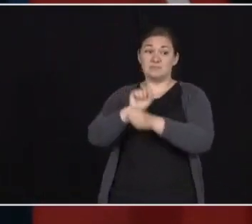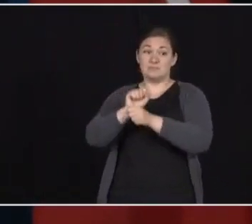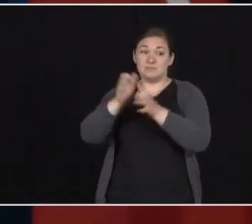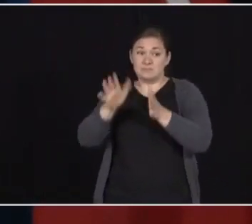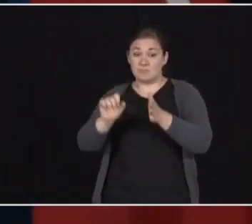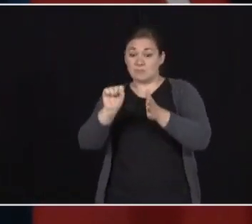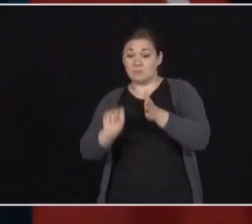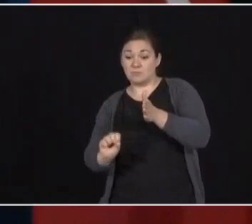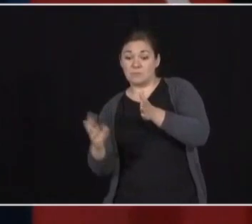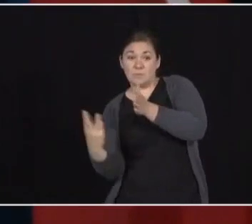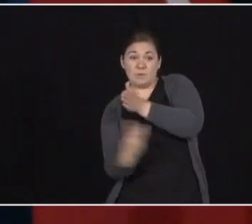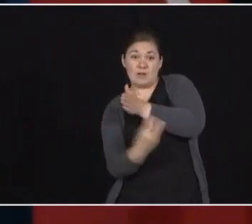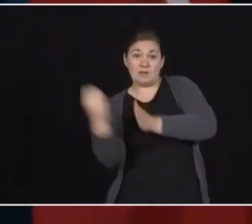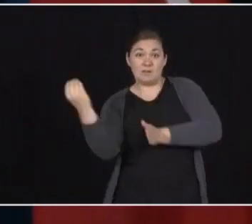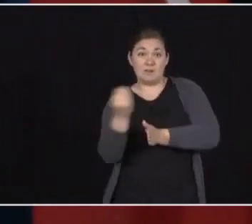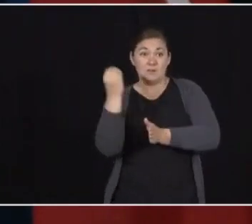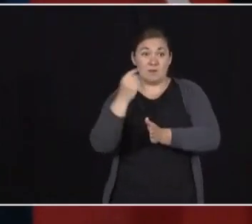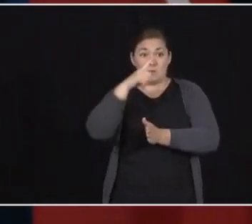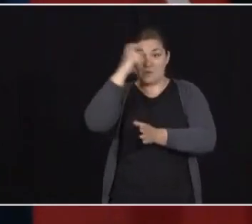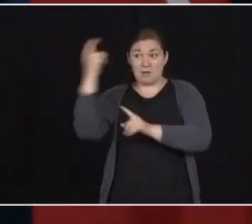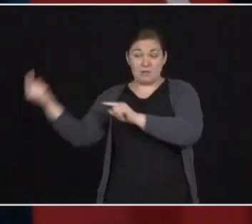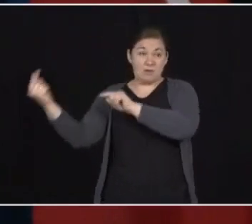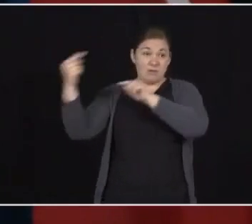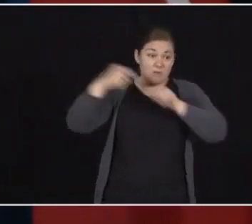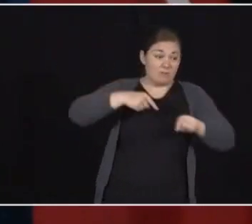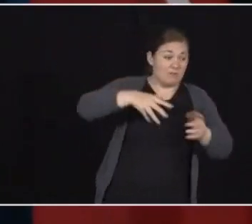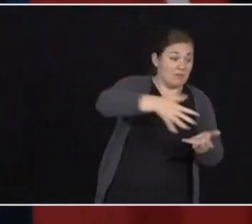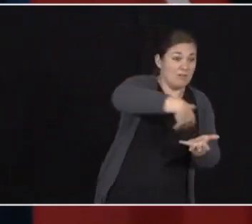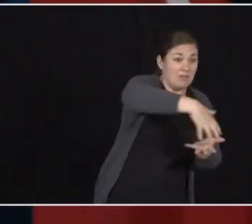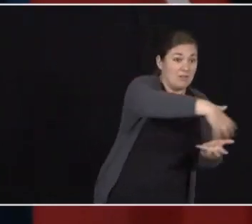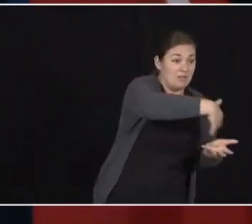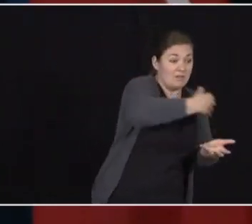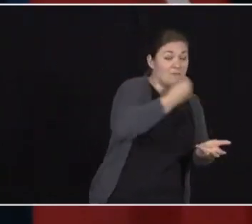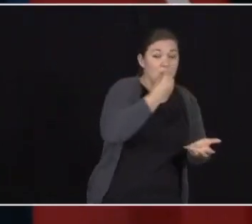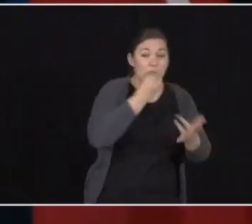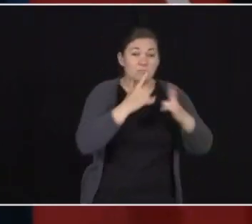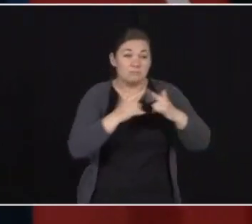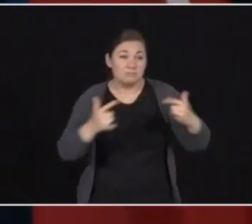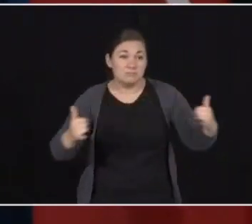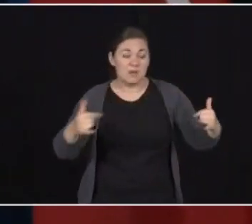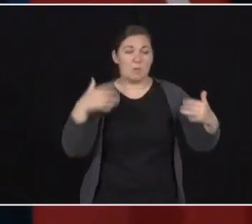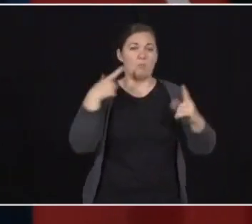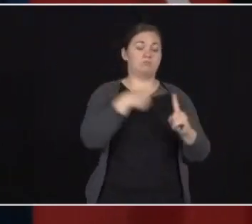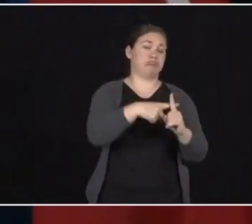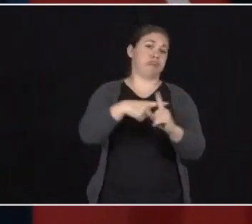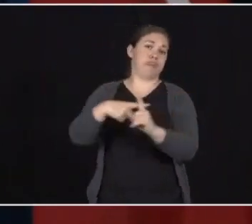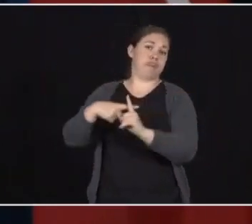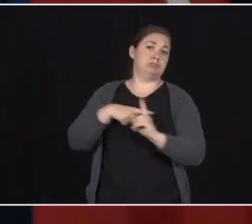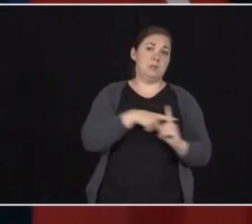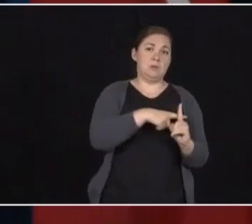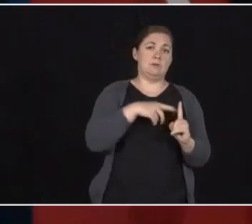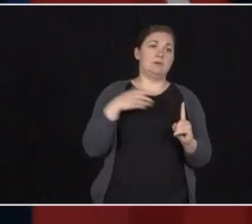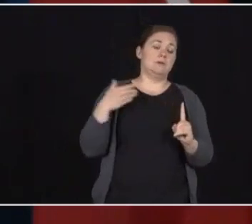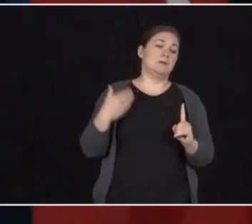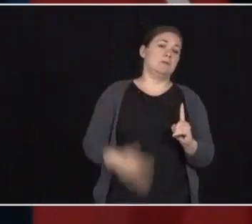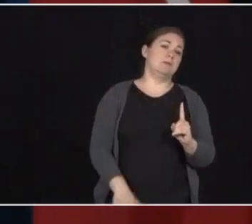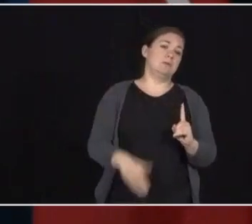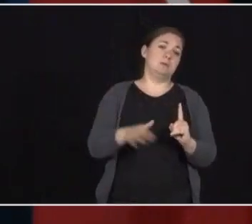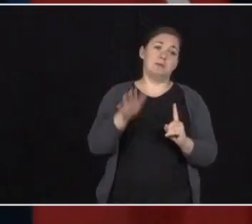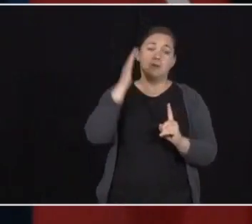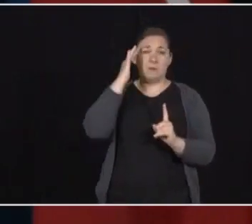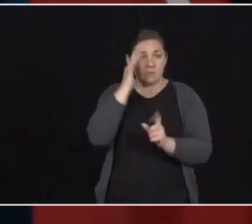Ontario tested positive. And when they first came here, as they do every